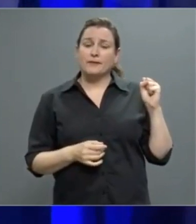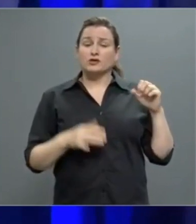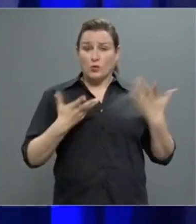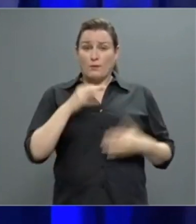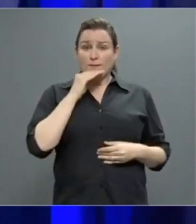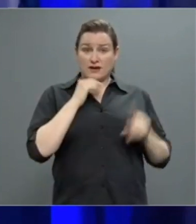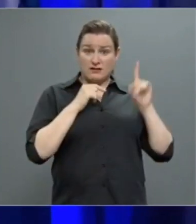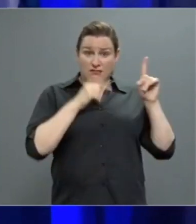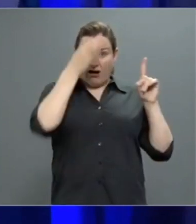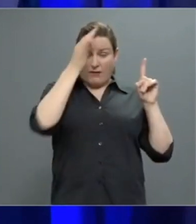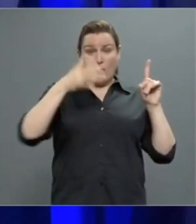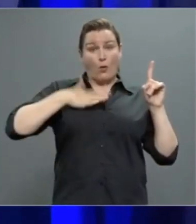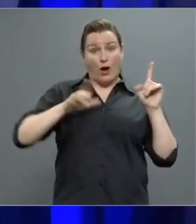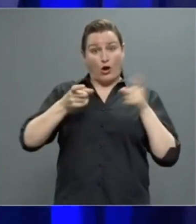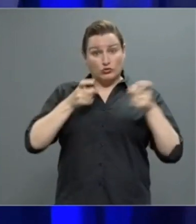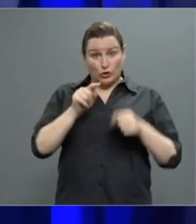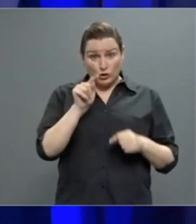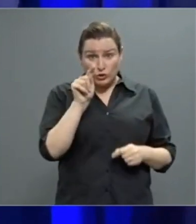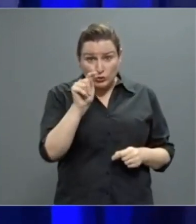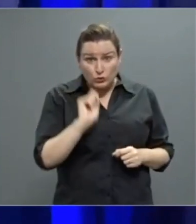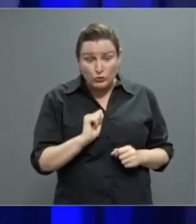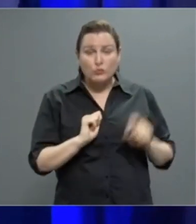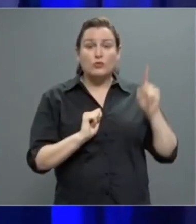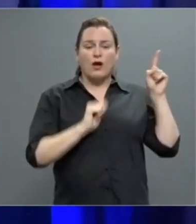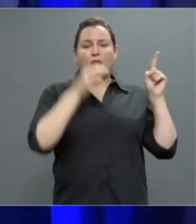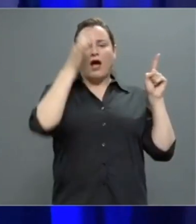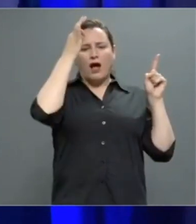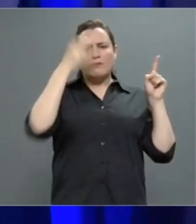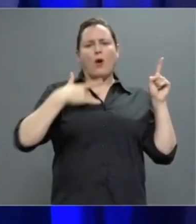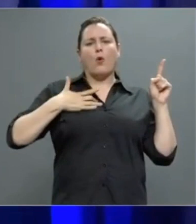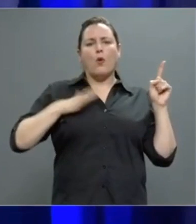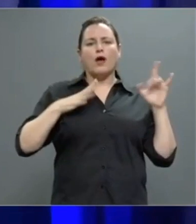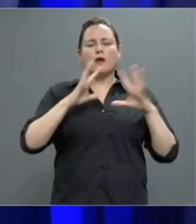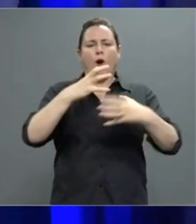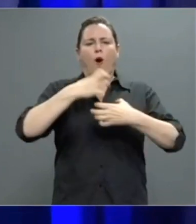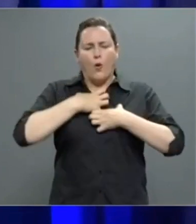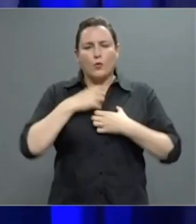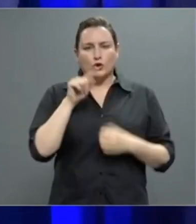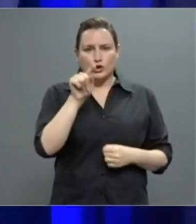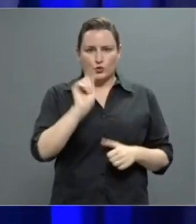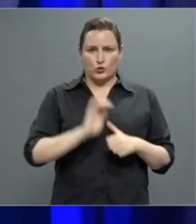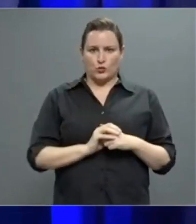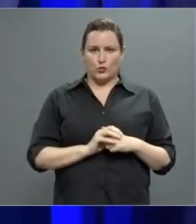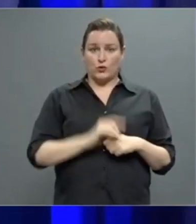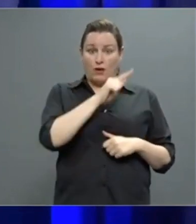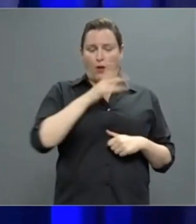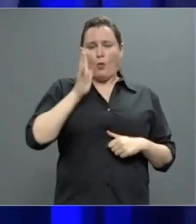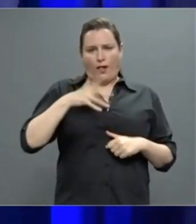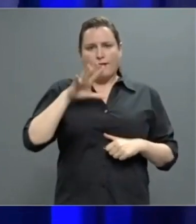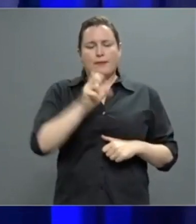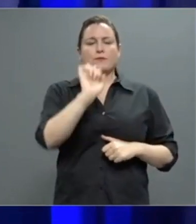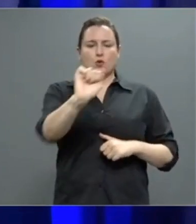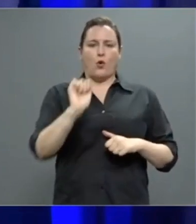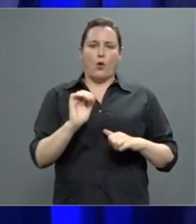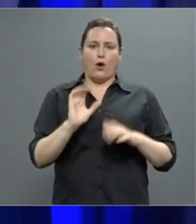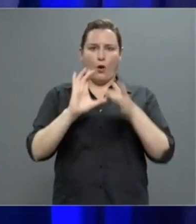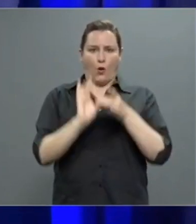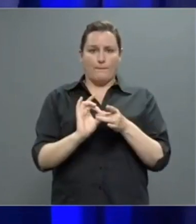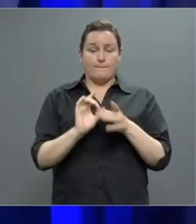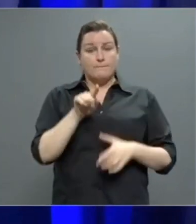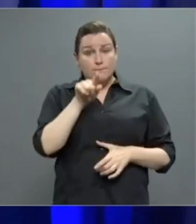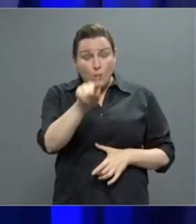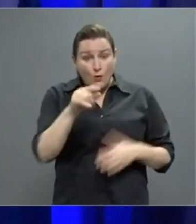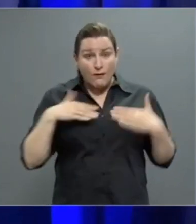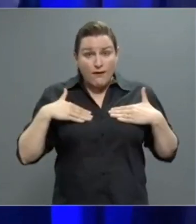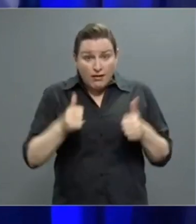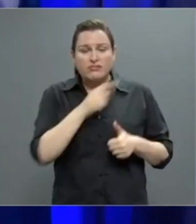you, the government now wants to own you. They're coming for your home, they're coming for your health, and they're coming for your